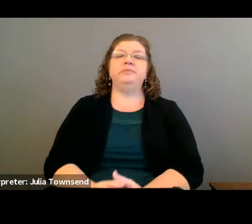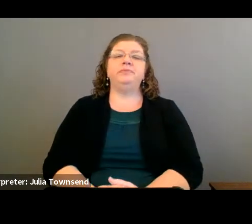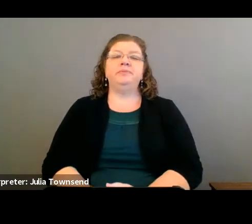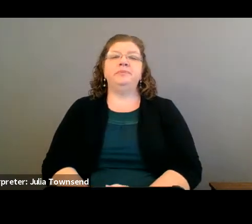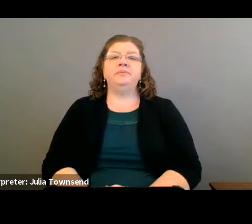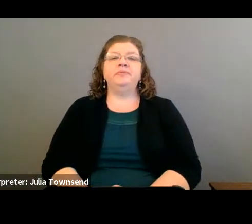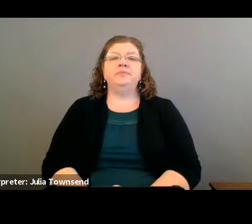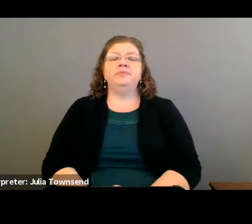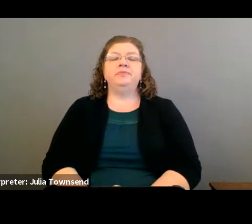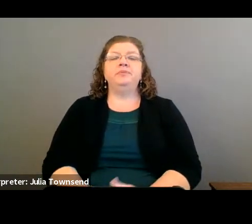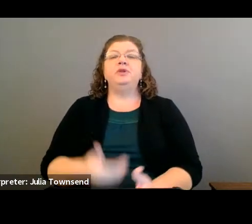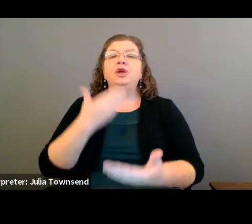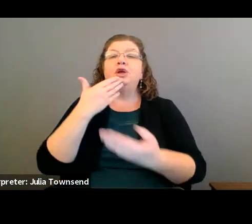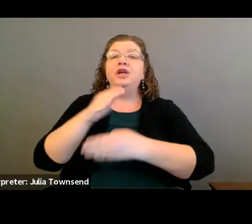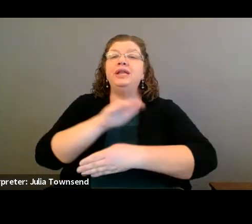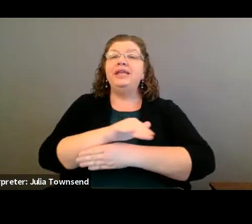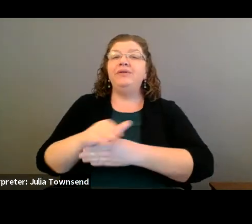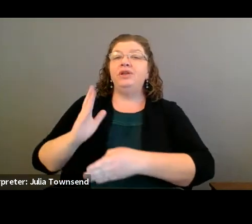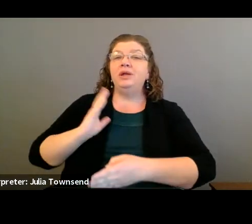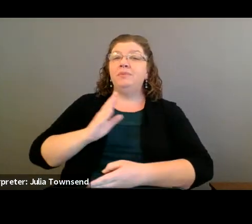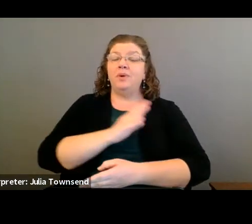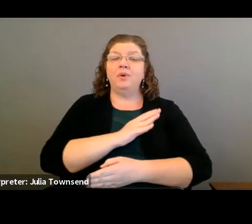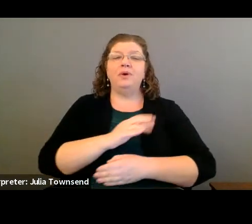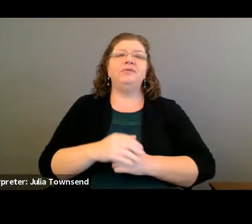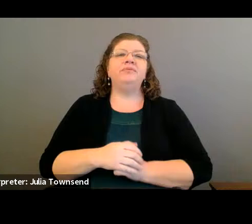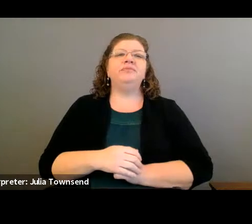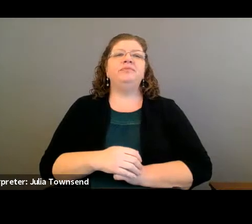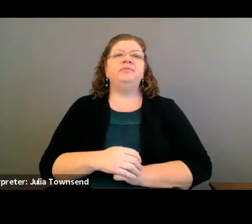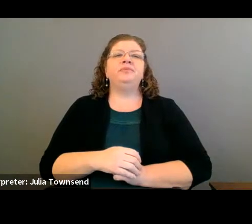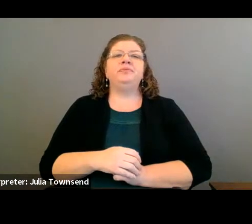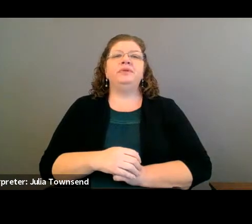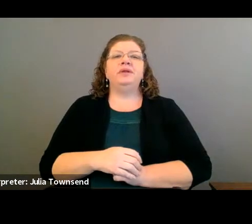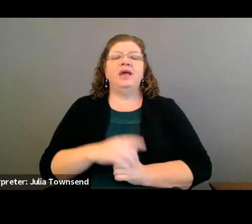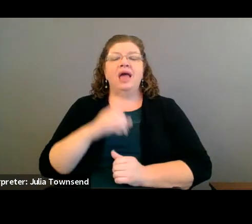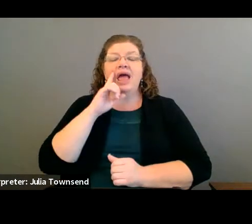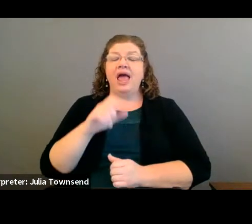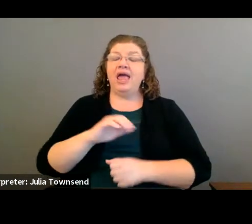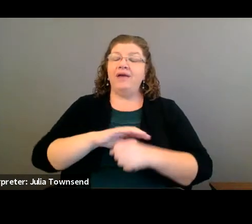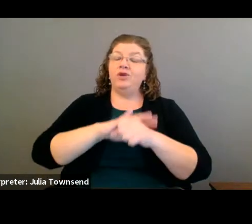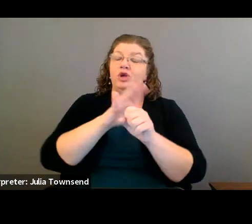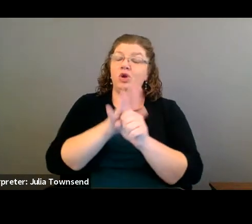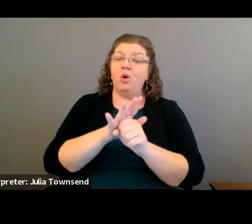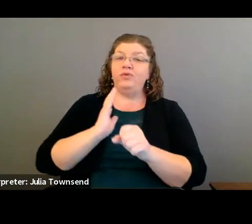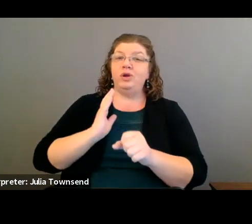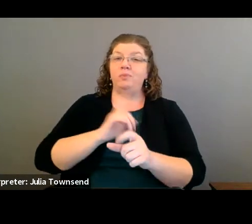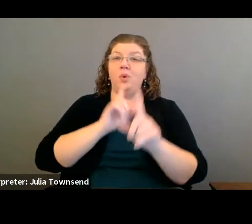All right, good evening, board. I bring to you COVID board report number 21.